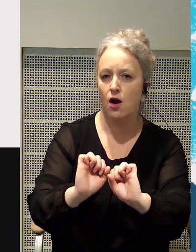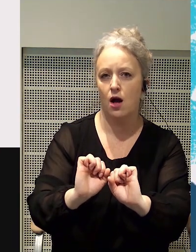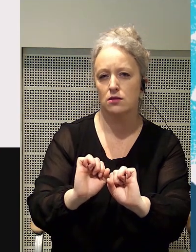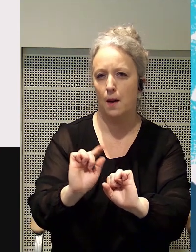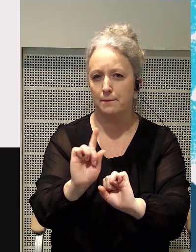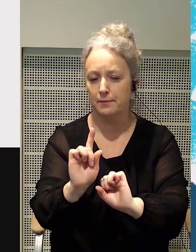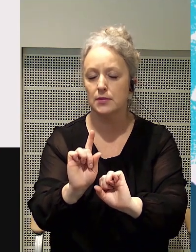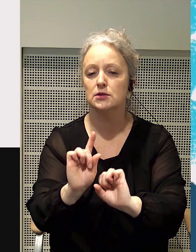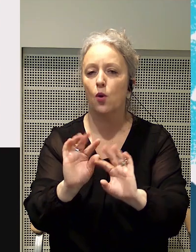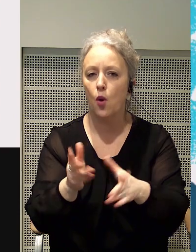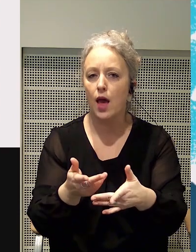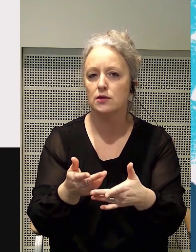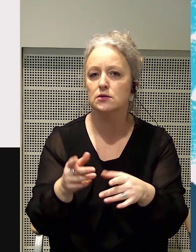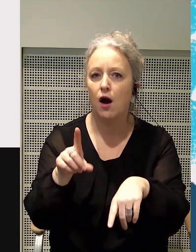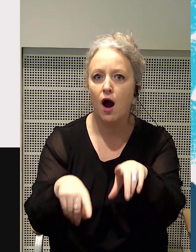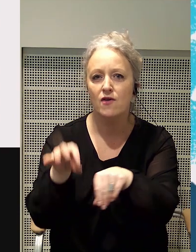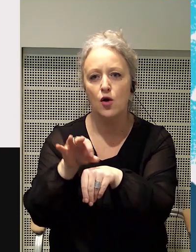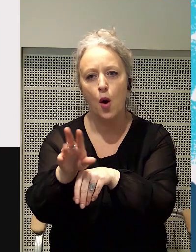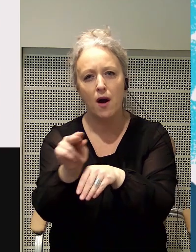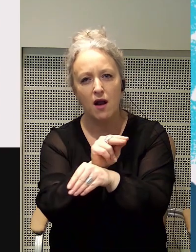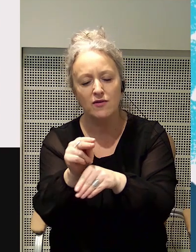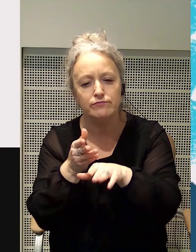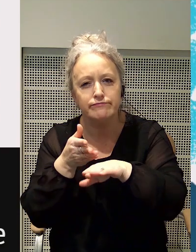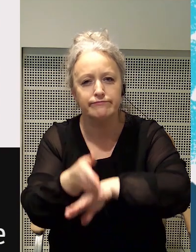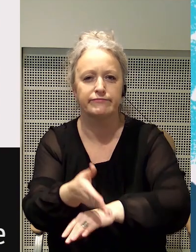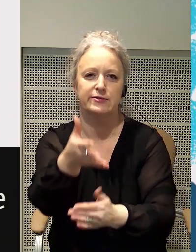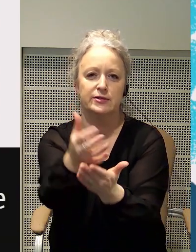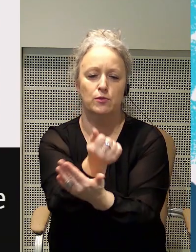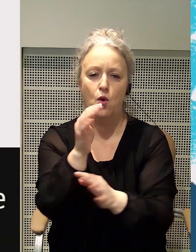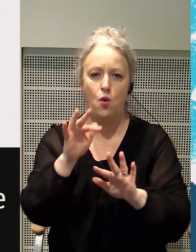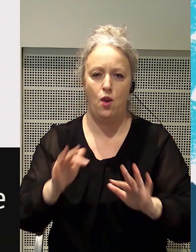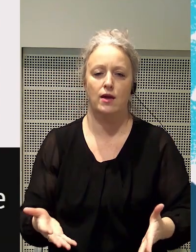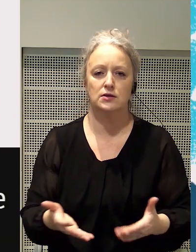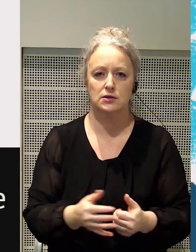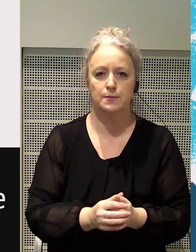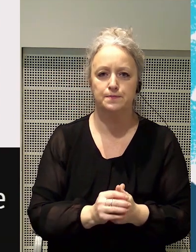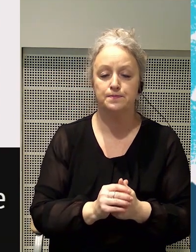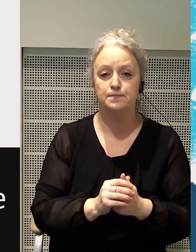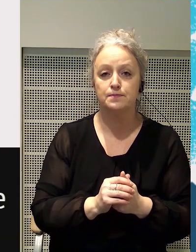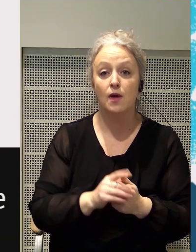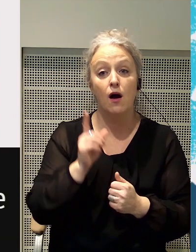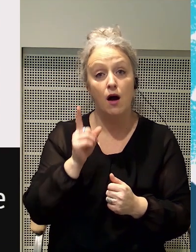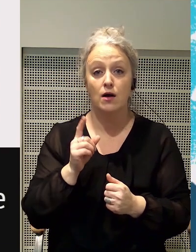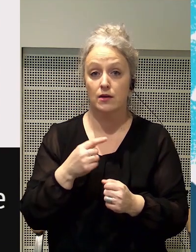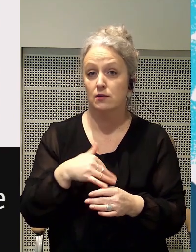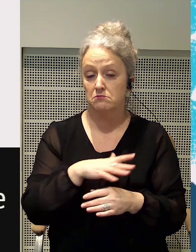But we are also assisting for many other things, many